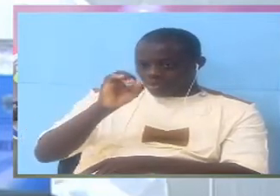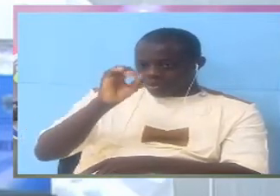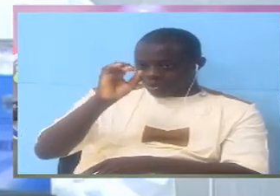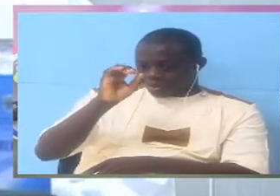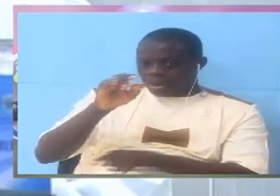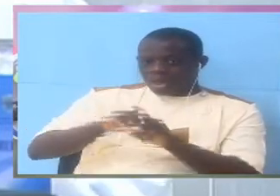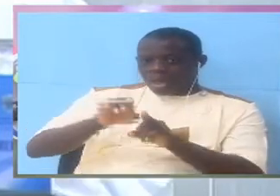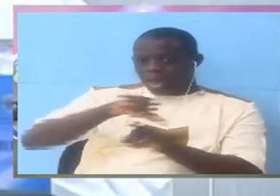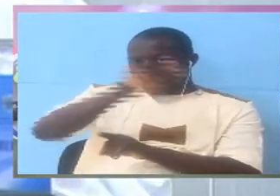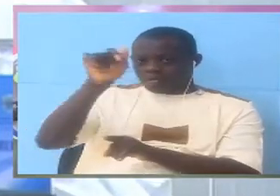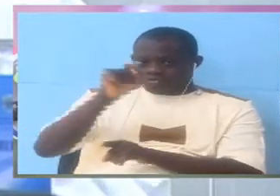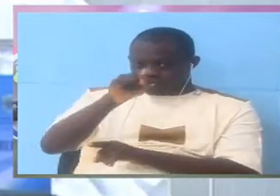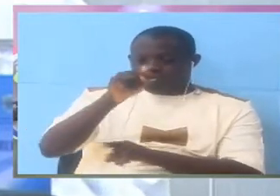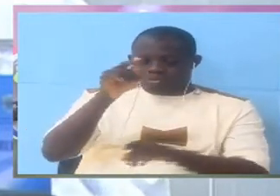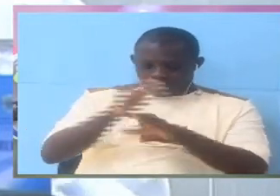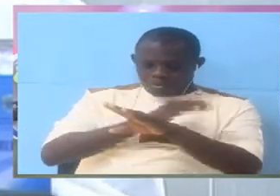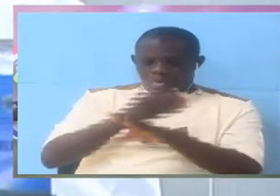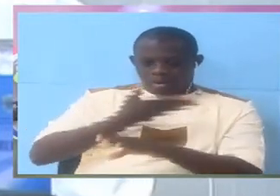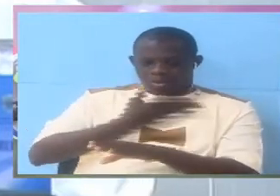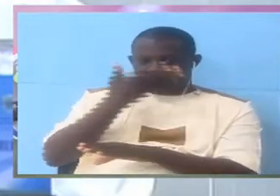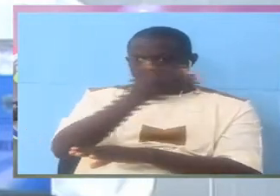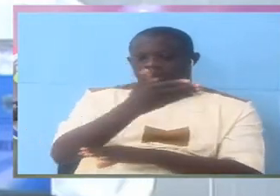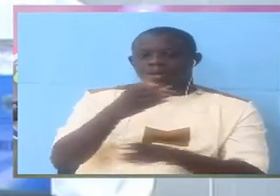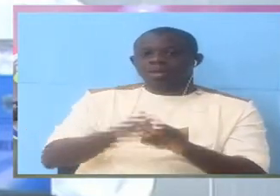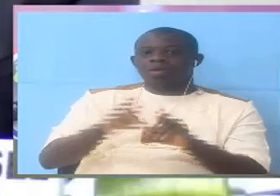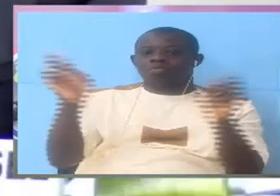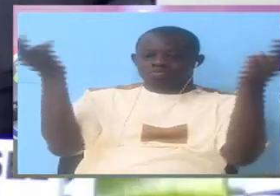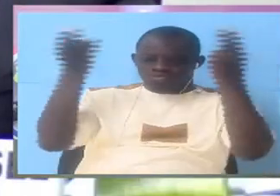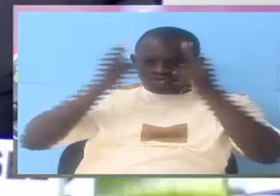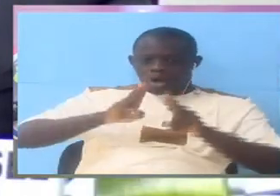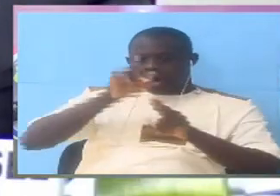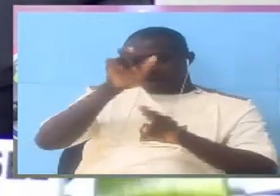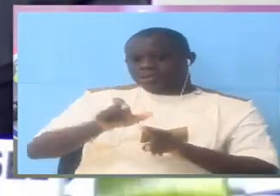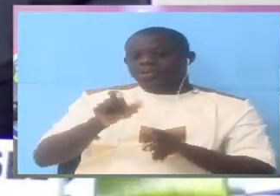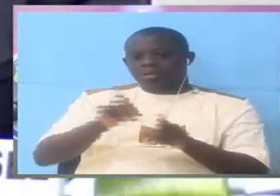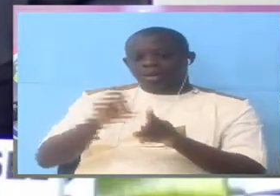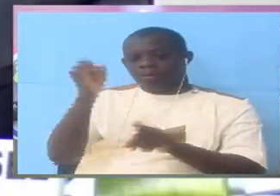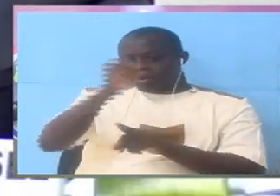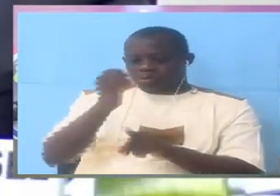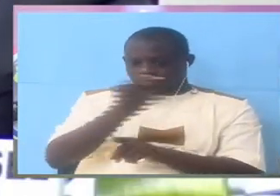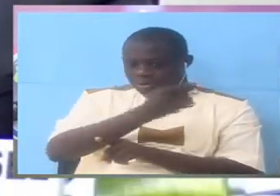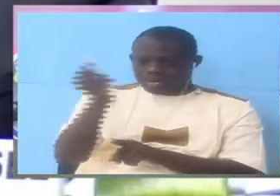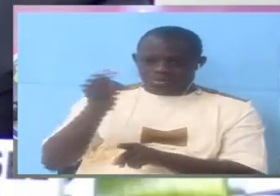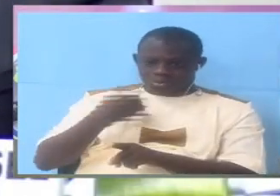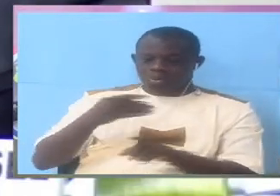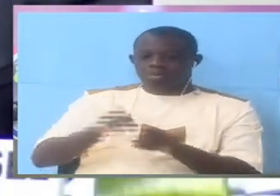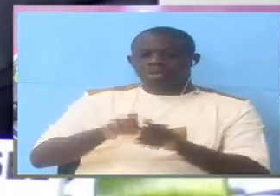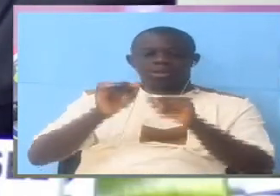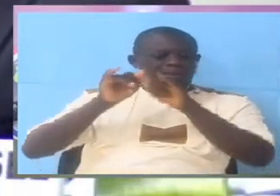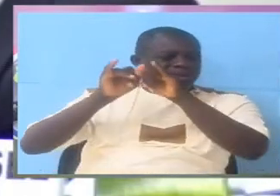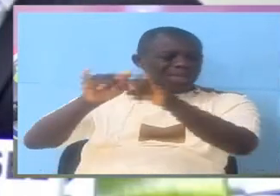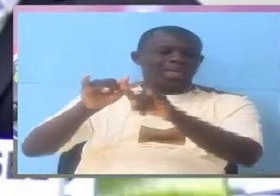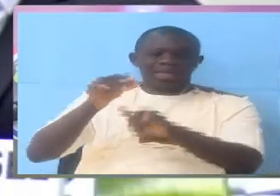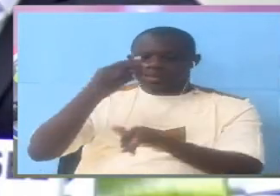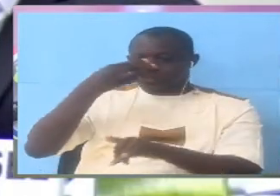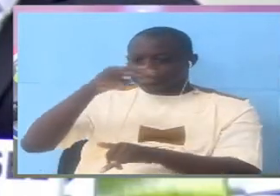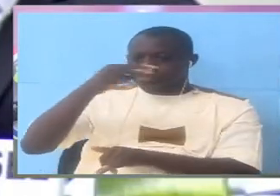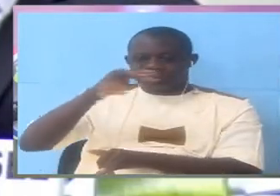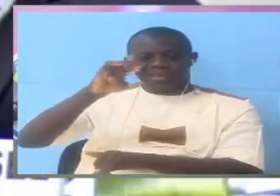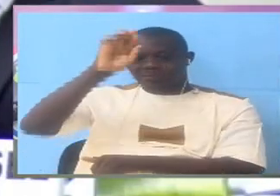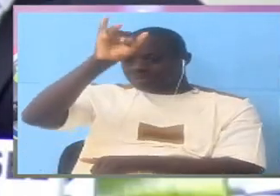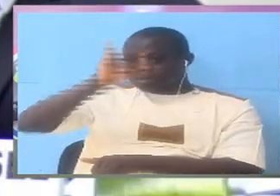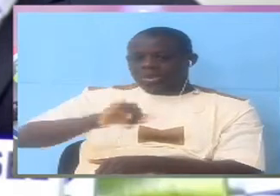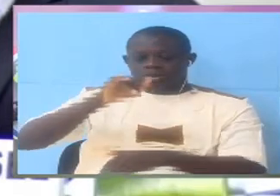It's because of these people I spent 13 months at Mile 2. Let's not come to that. That is so speculative. But we would come to that